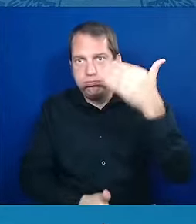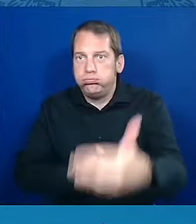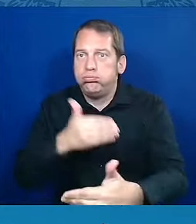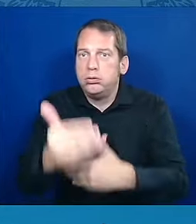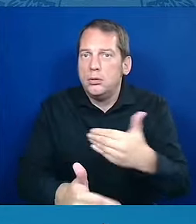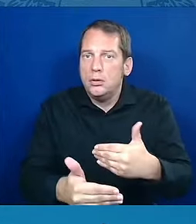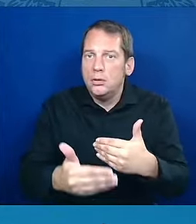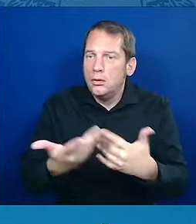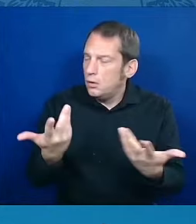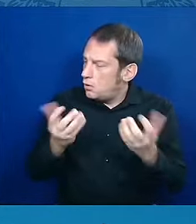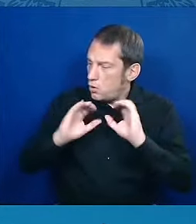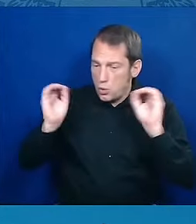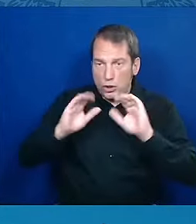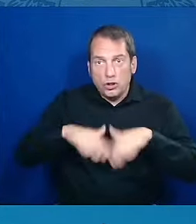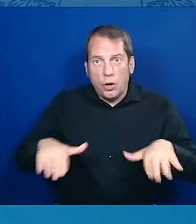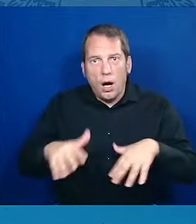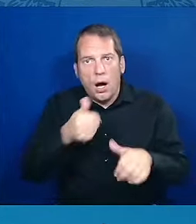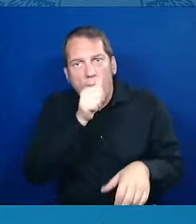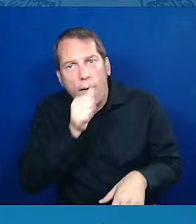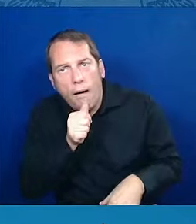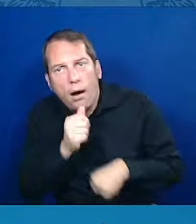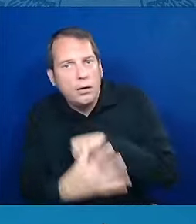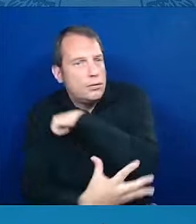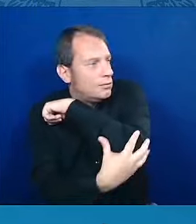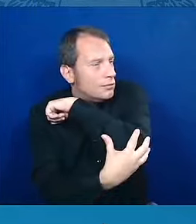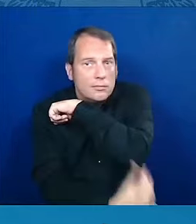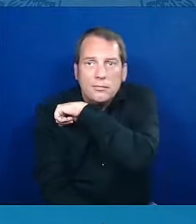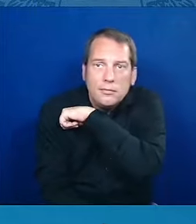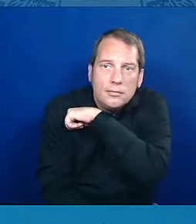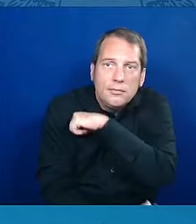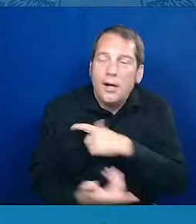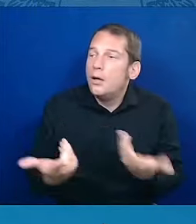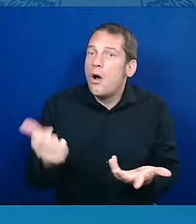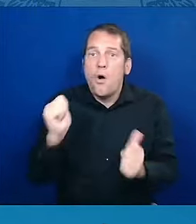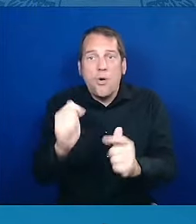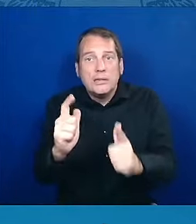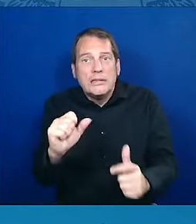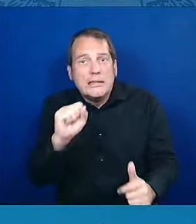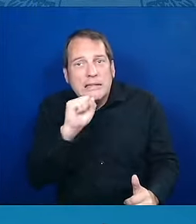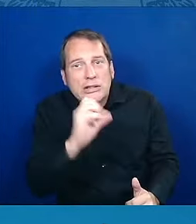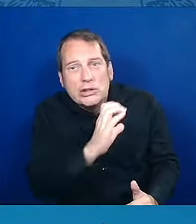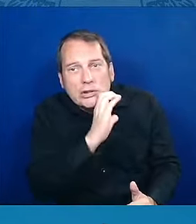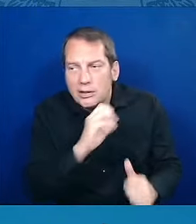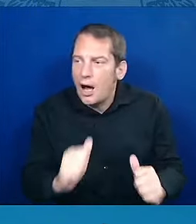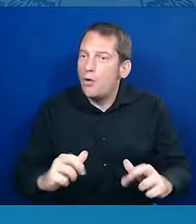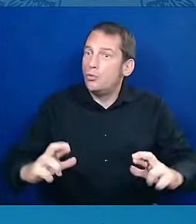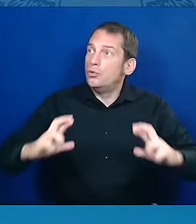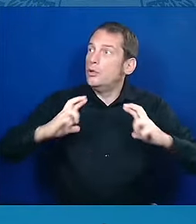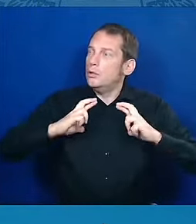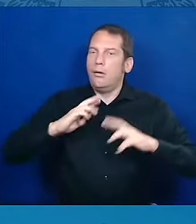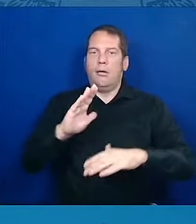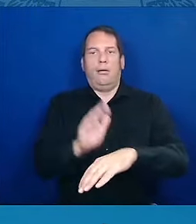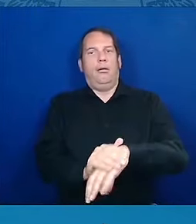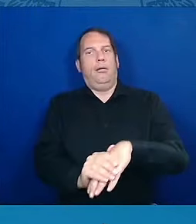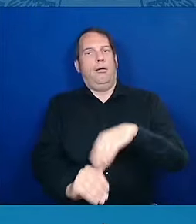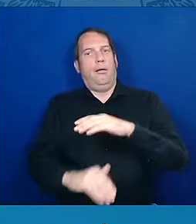can retire with dignity, and where every worker has the freedom to join a